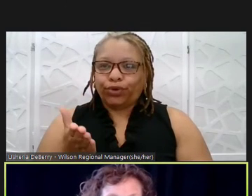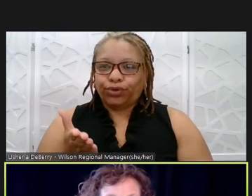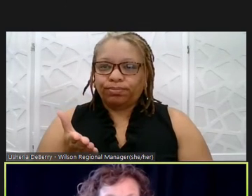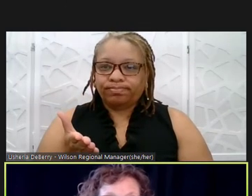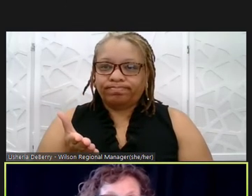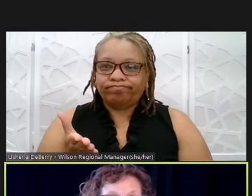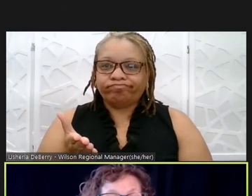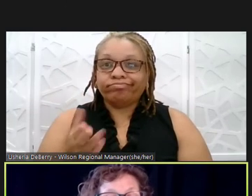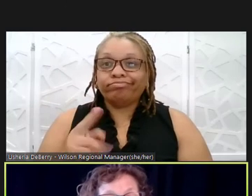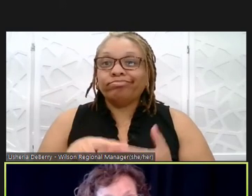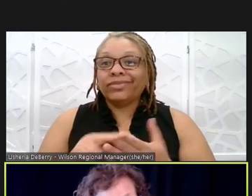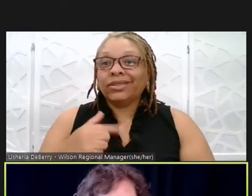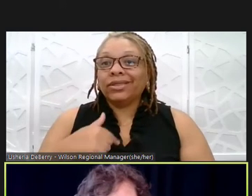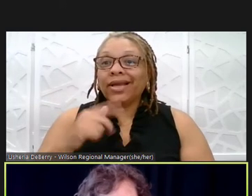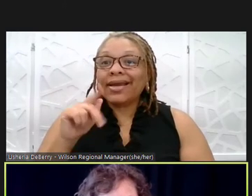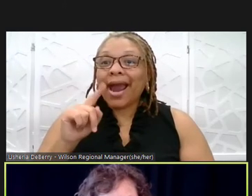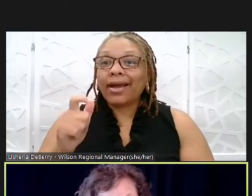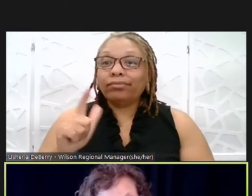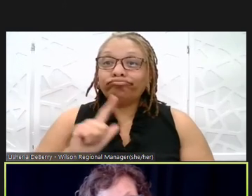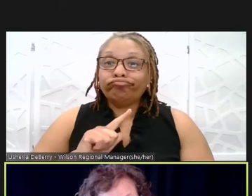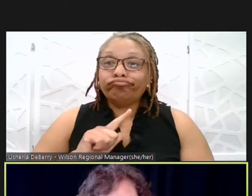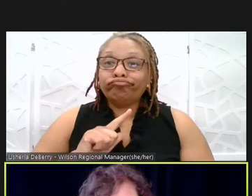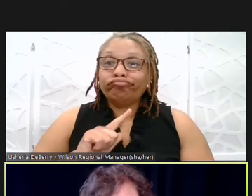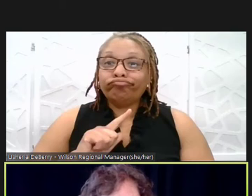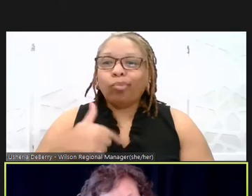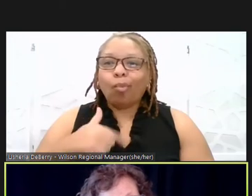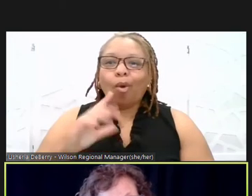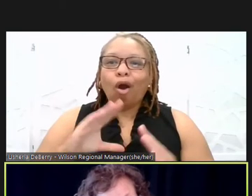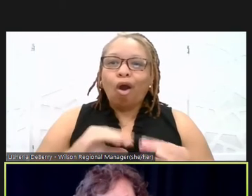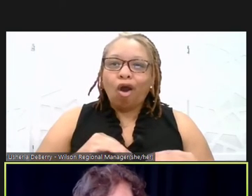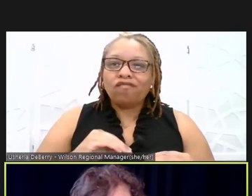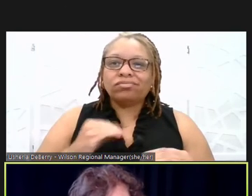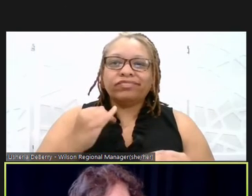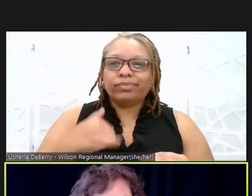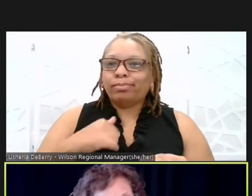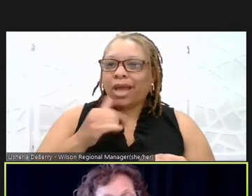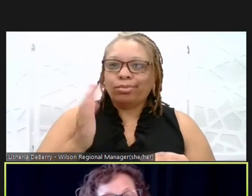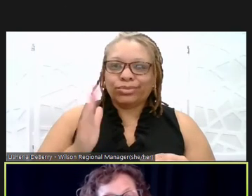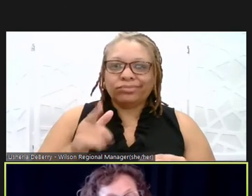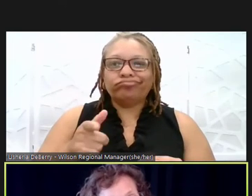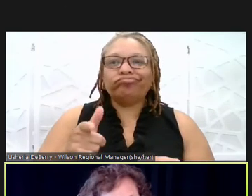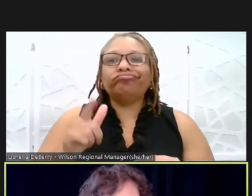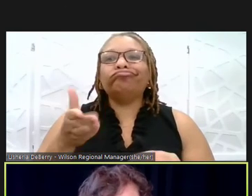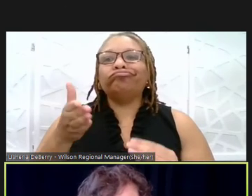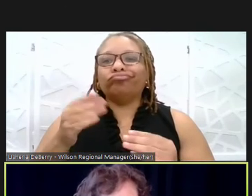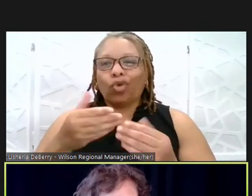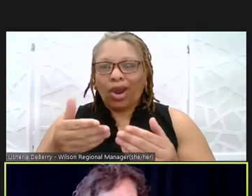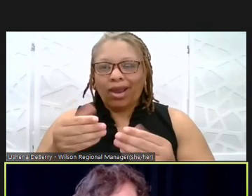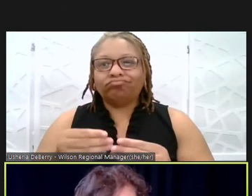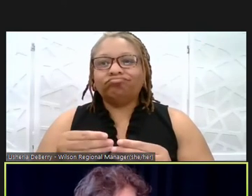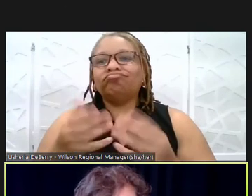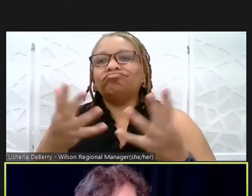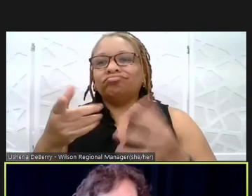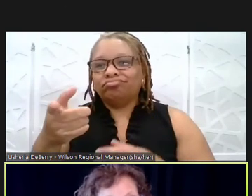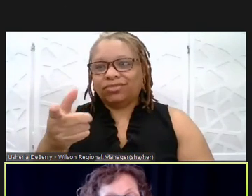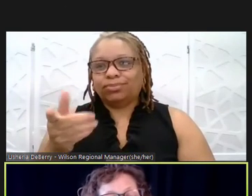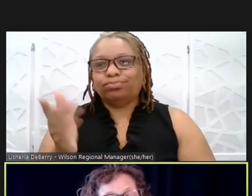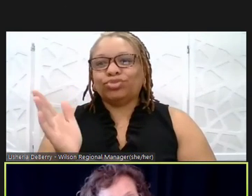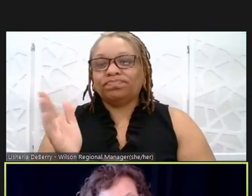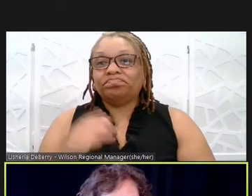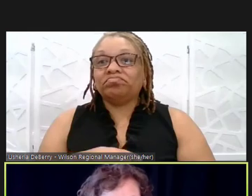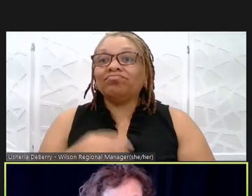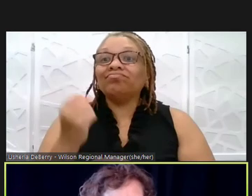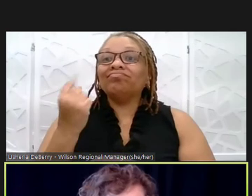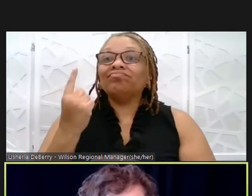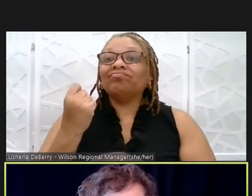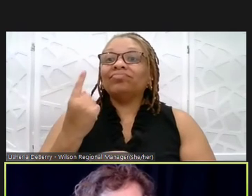We are going to have our videos on just our presenters and our interpreters, and everybody else will remain camera off until